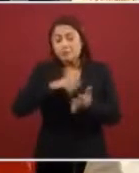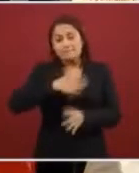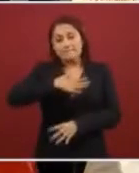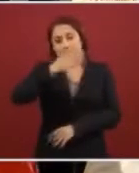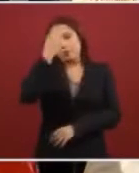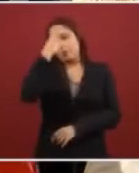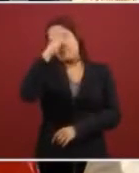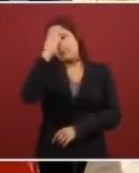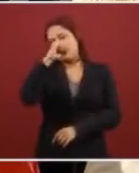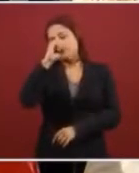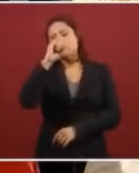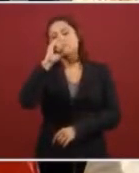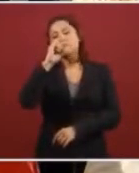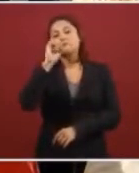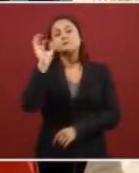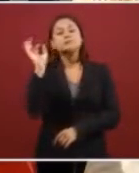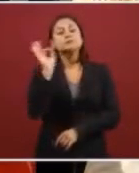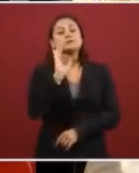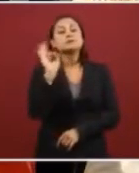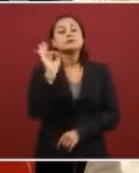que